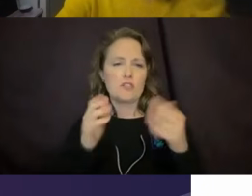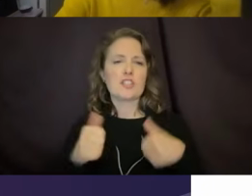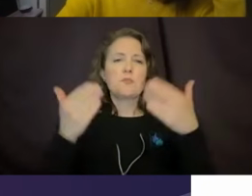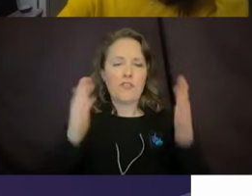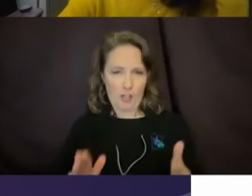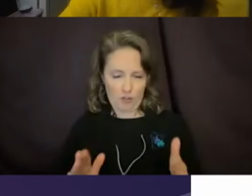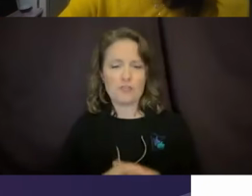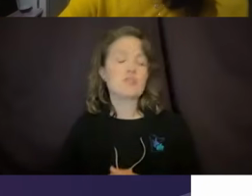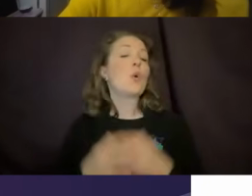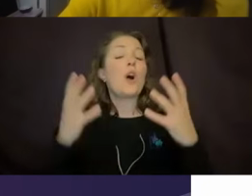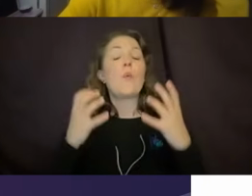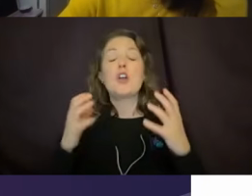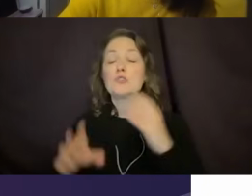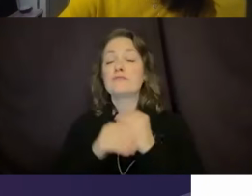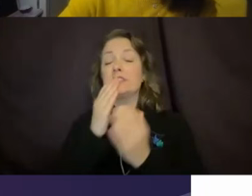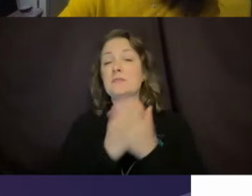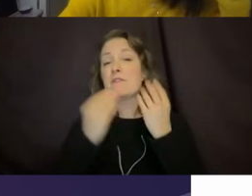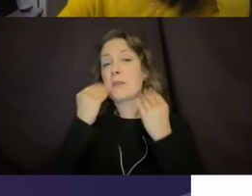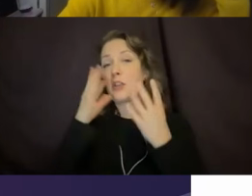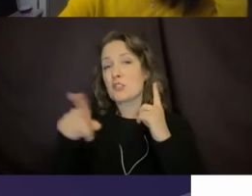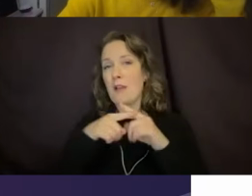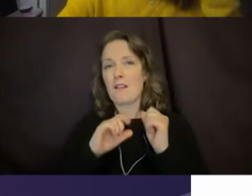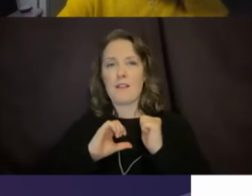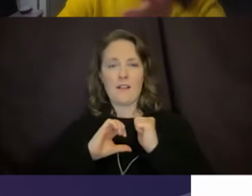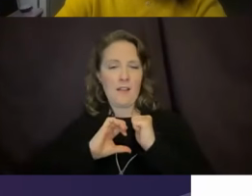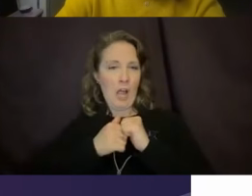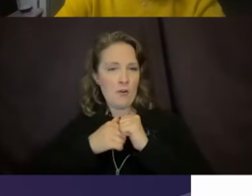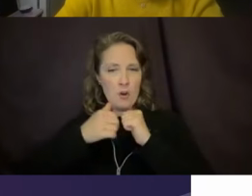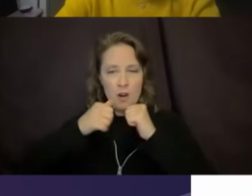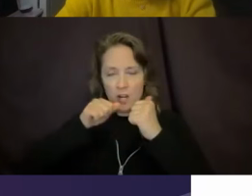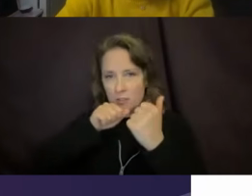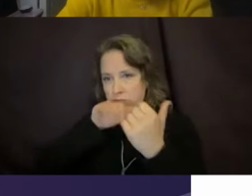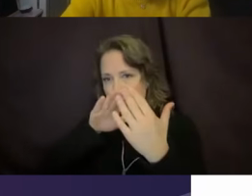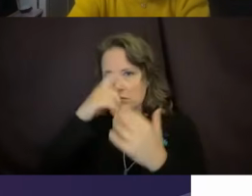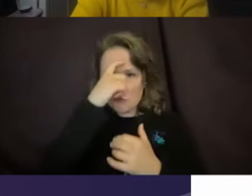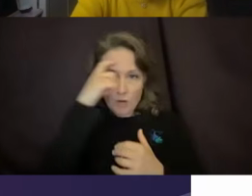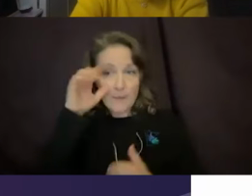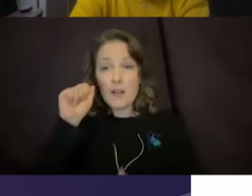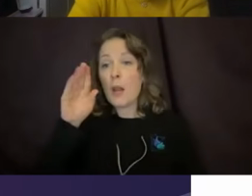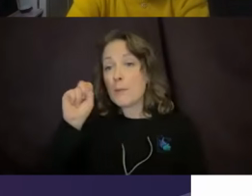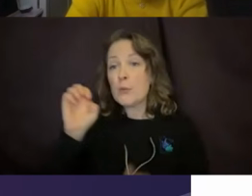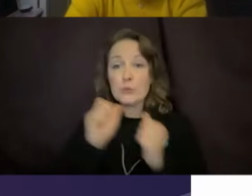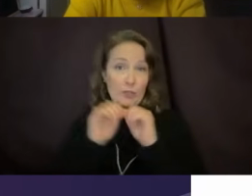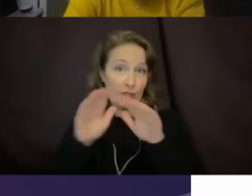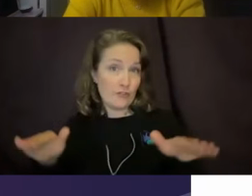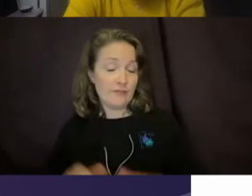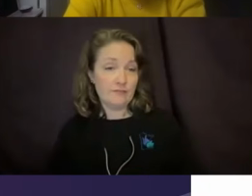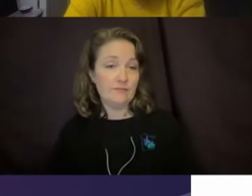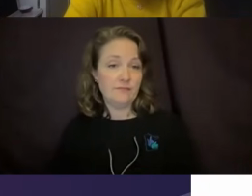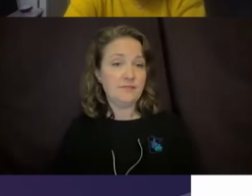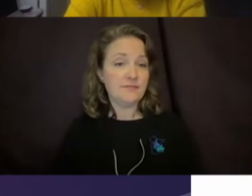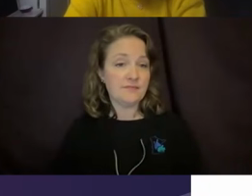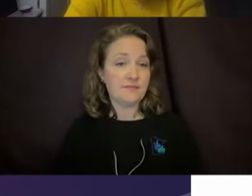some information about how to talk about trauma, and specifically abuse with children. So a lot of this